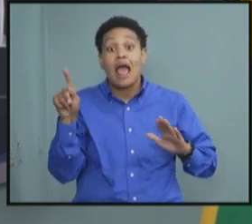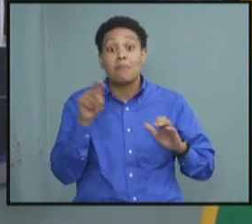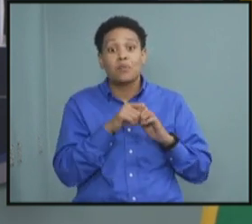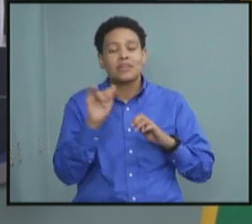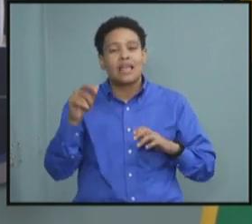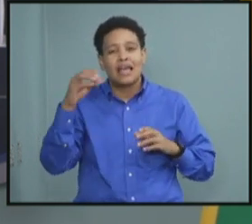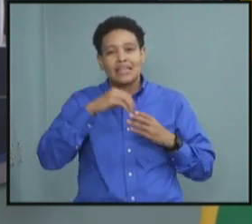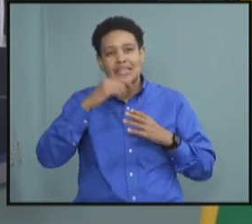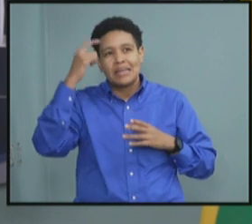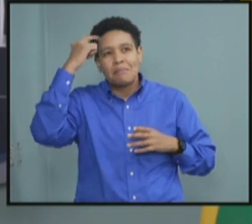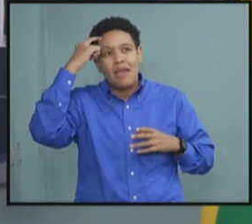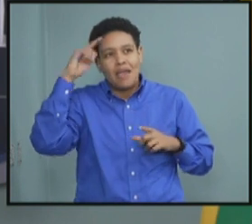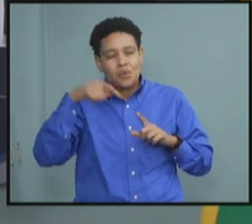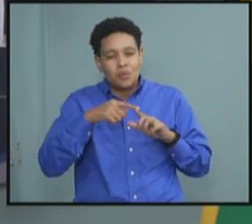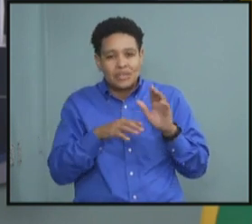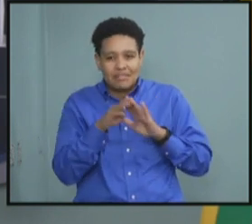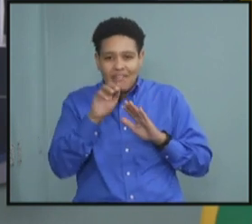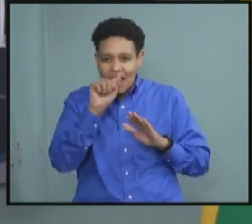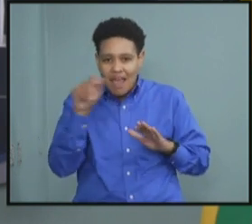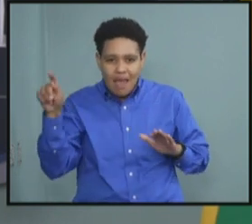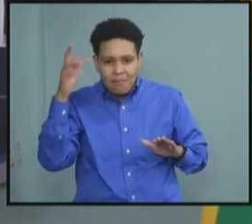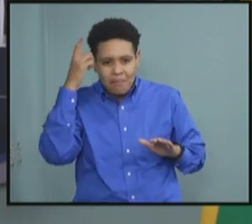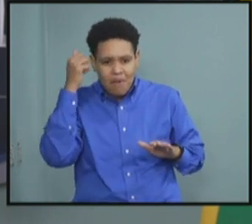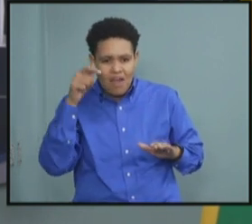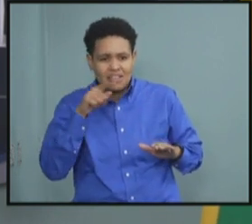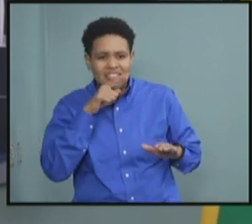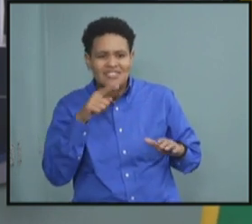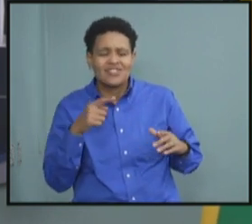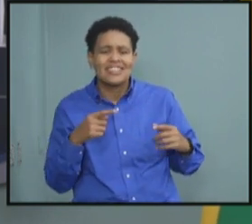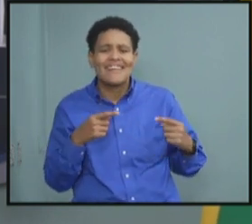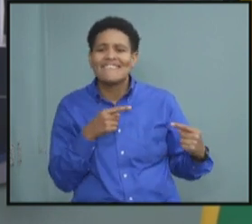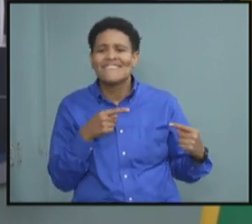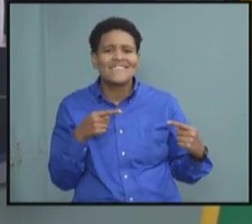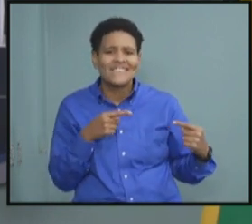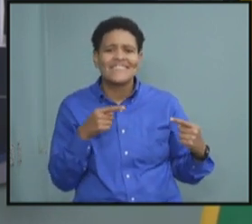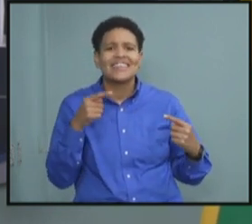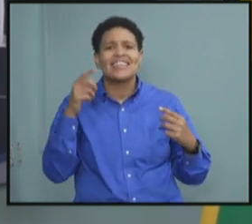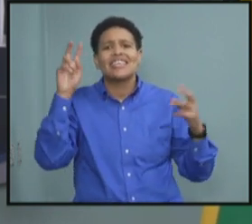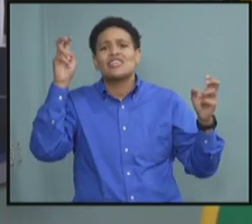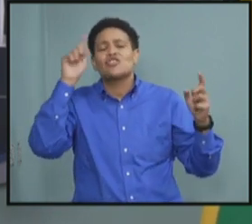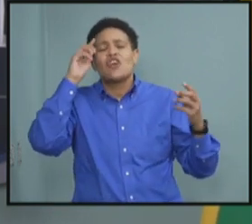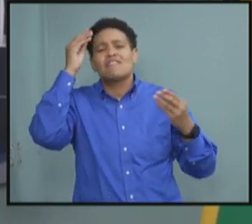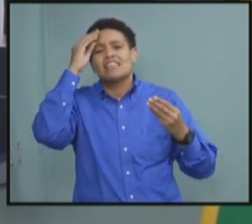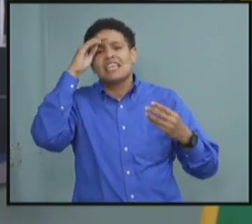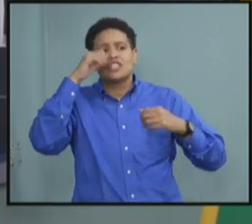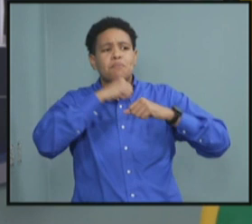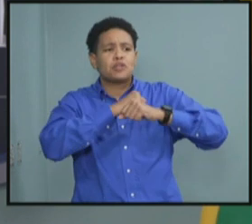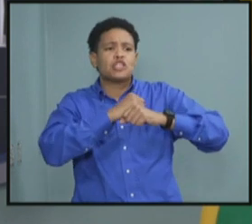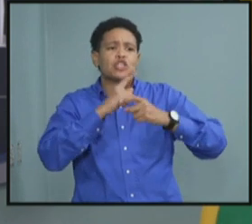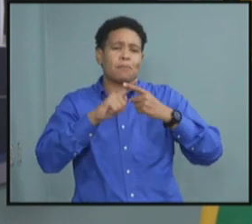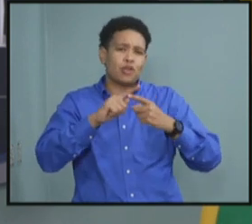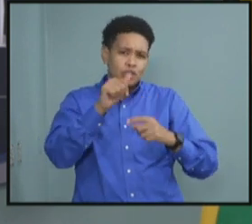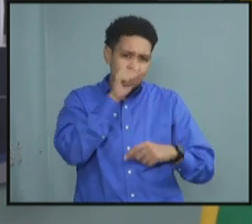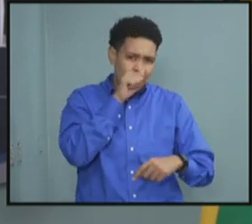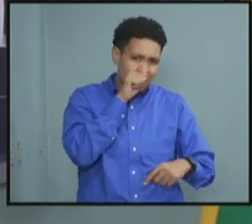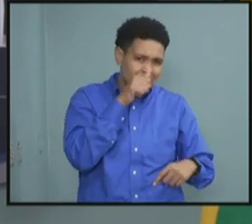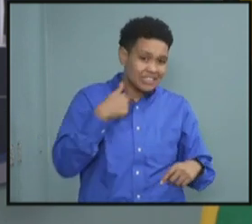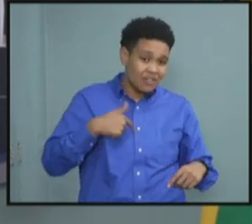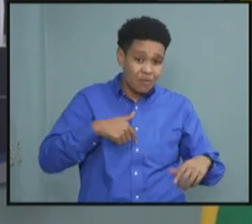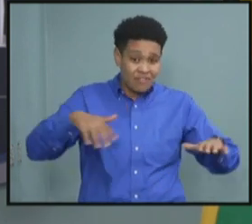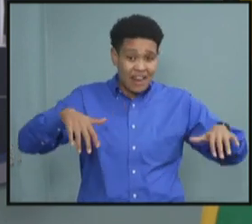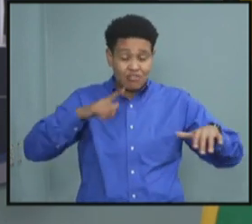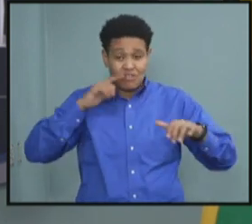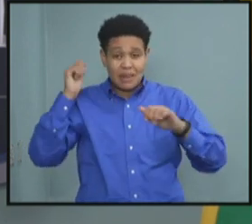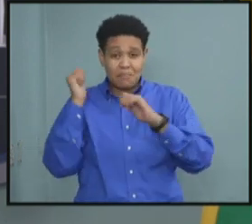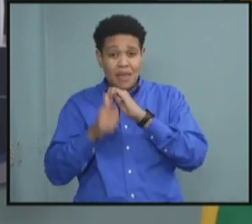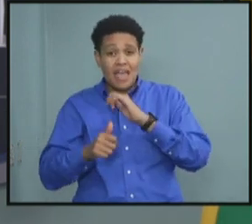mind. But because of the contentious issues of data protection and privacy, and we had not yet passed